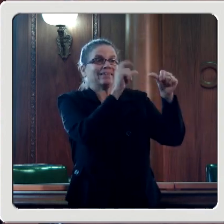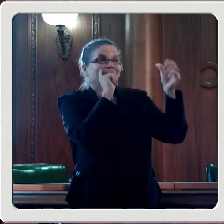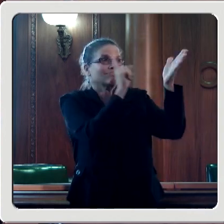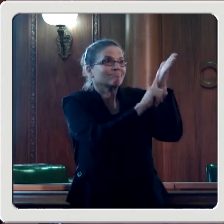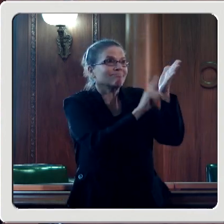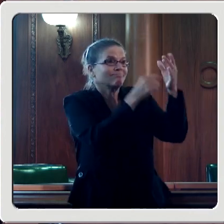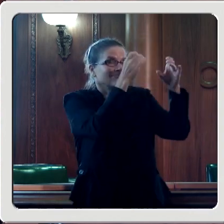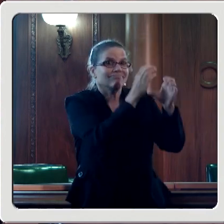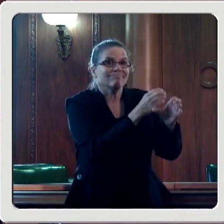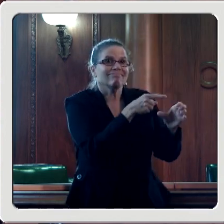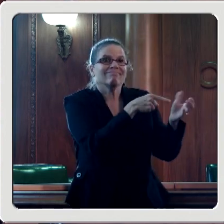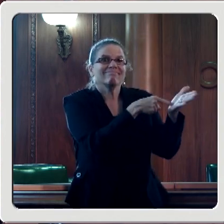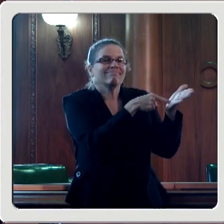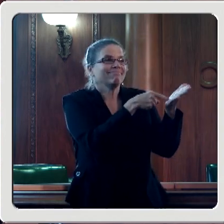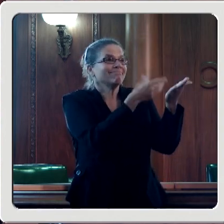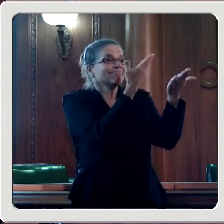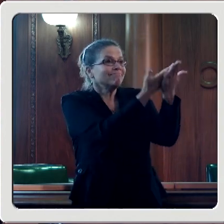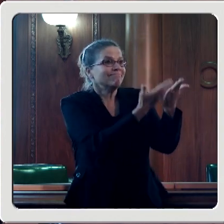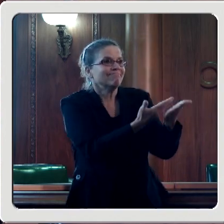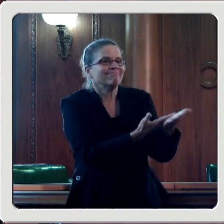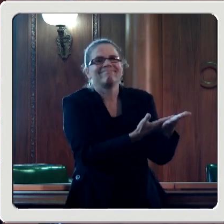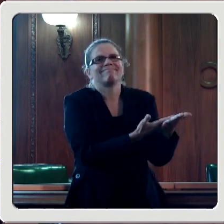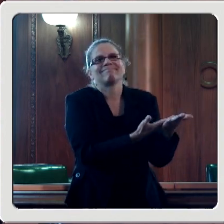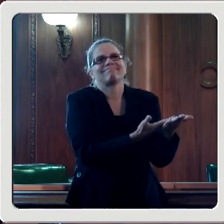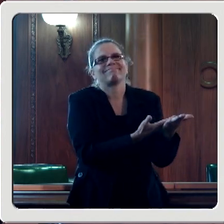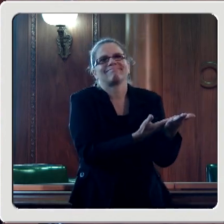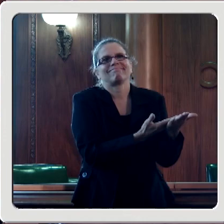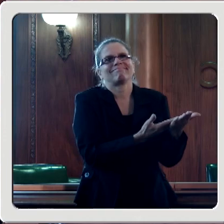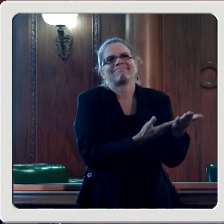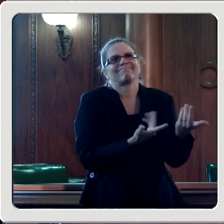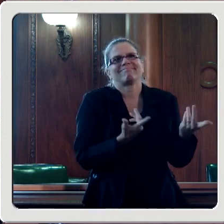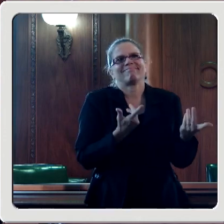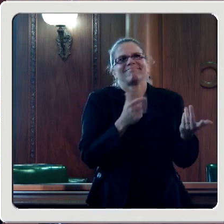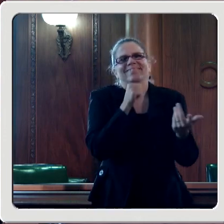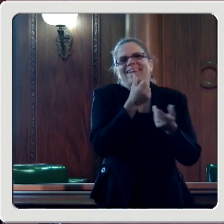medical, and the sciences. And knock on wood,